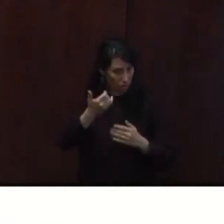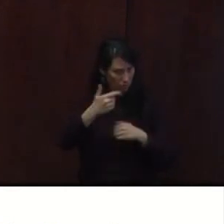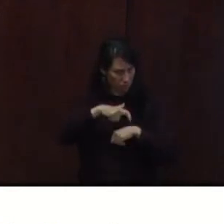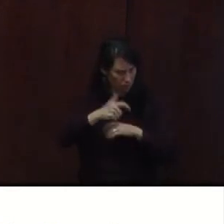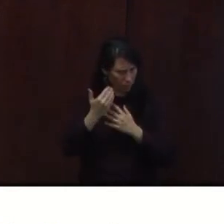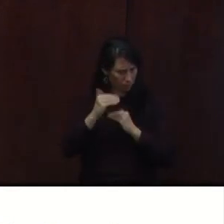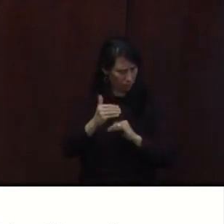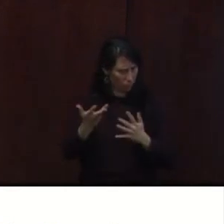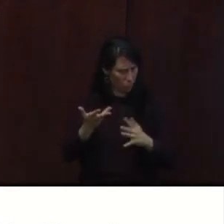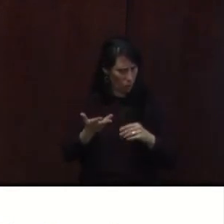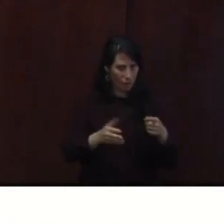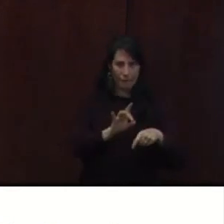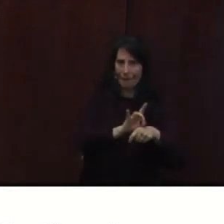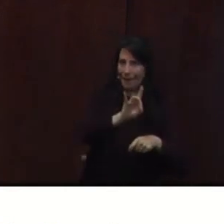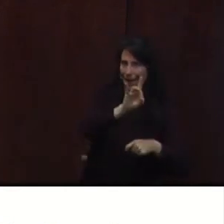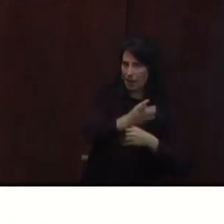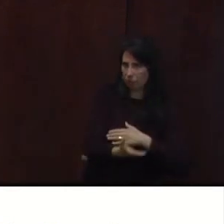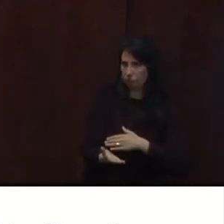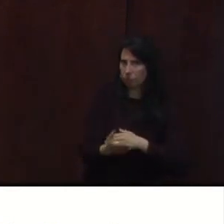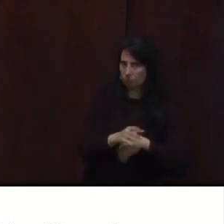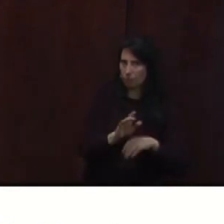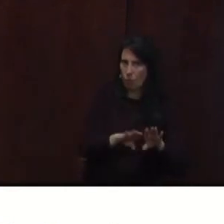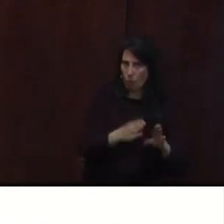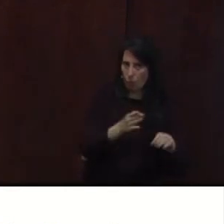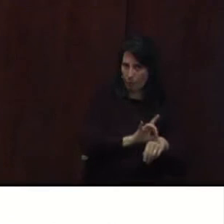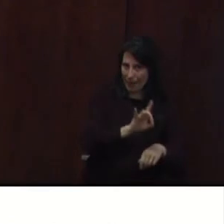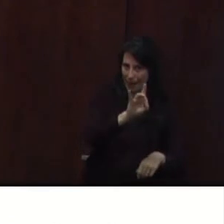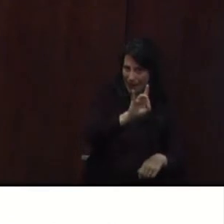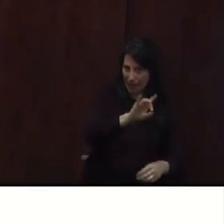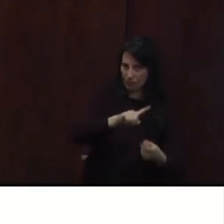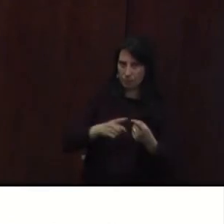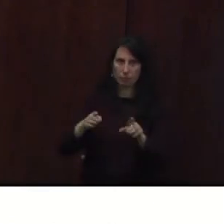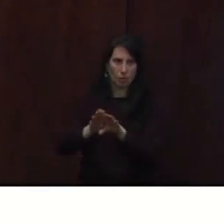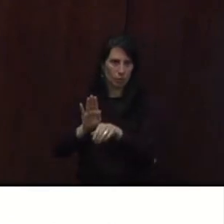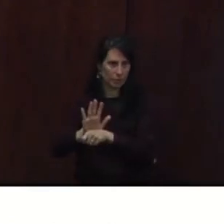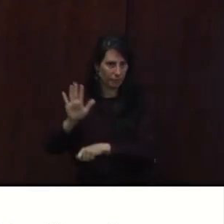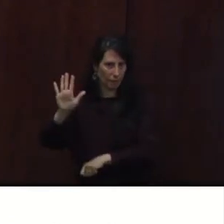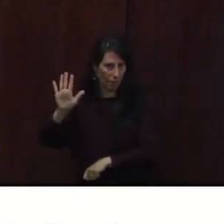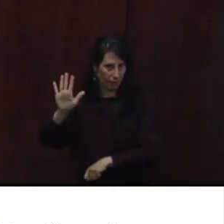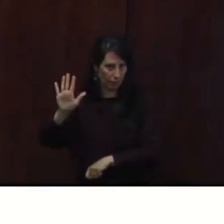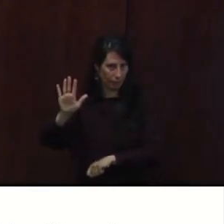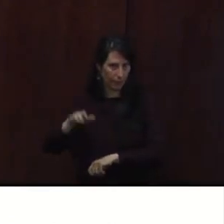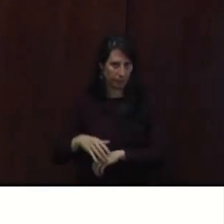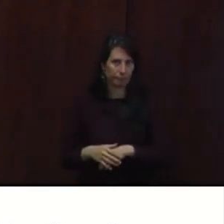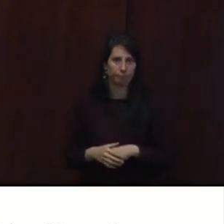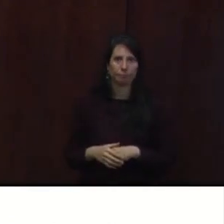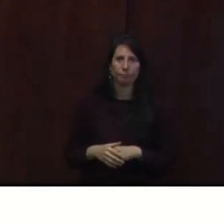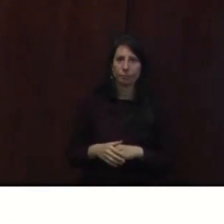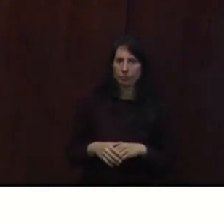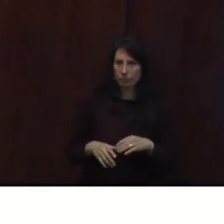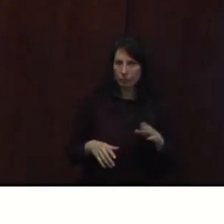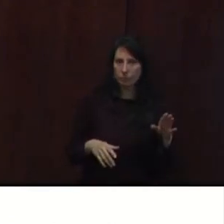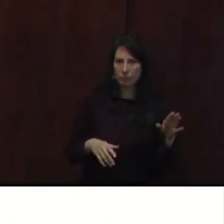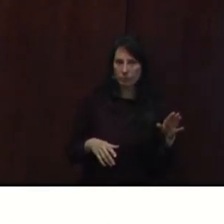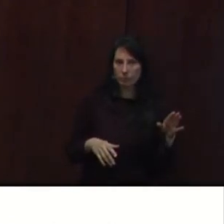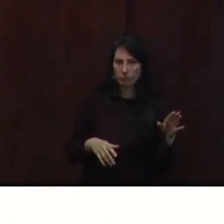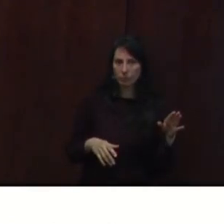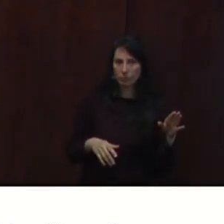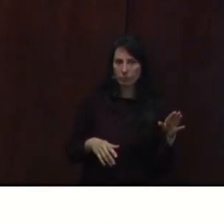Stacy, you might just make sure they know it's not until tomorrow. Right. Later this